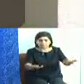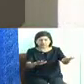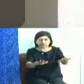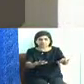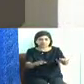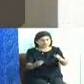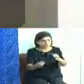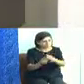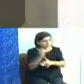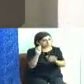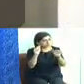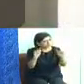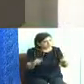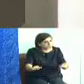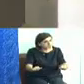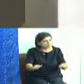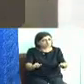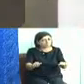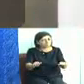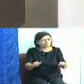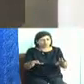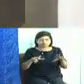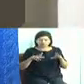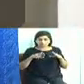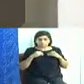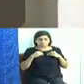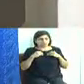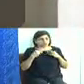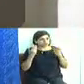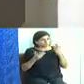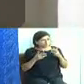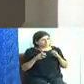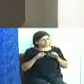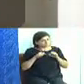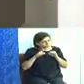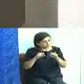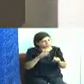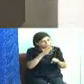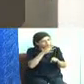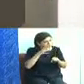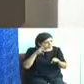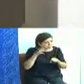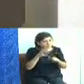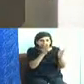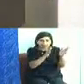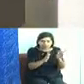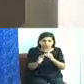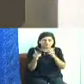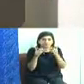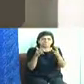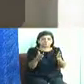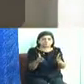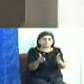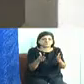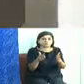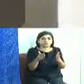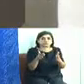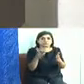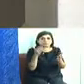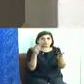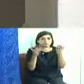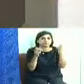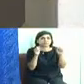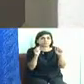was receptive, perhaps maybe even tilled and plowed by someone and prepared in a manner that it made